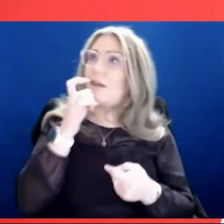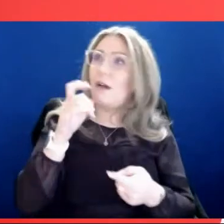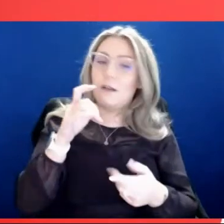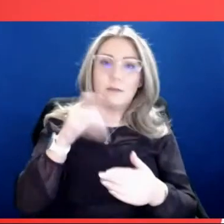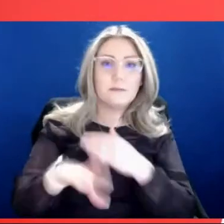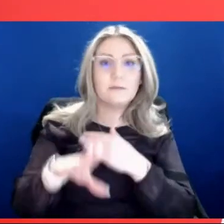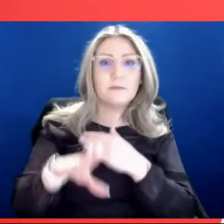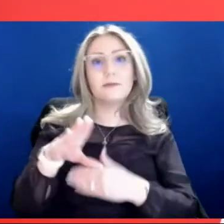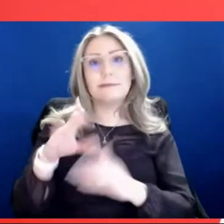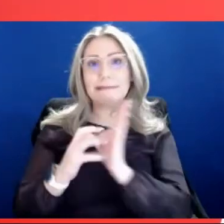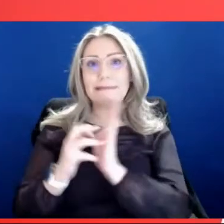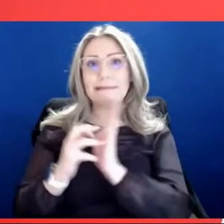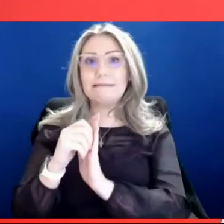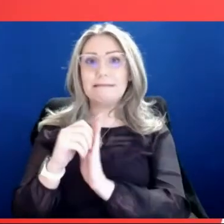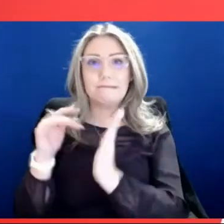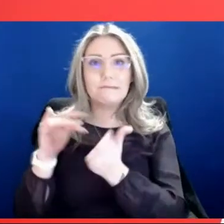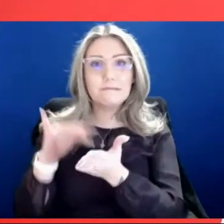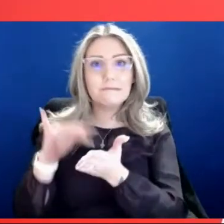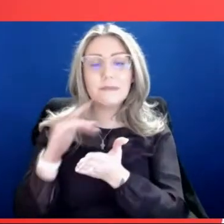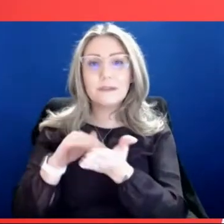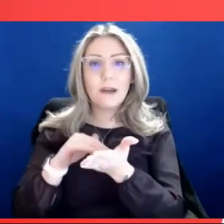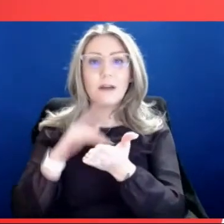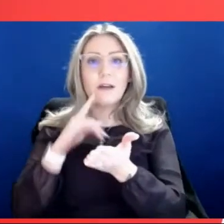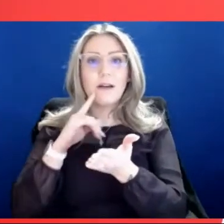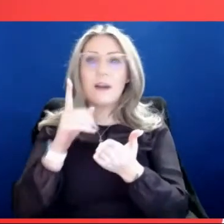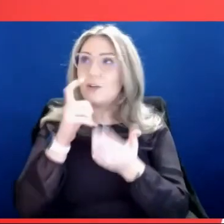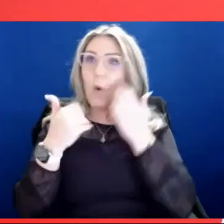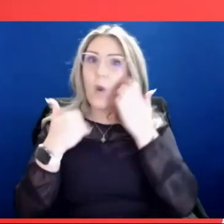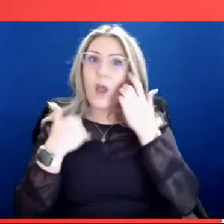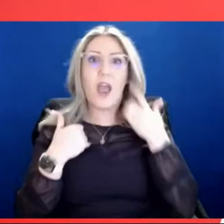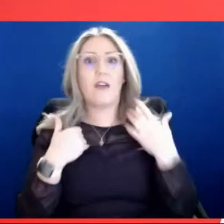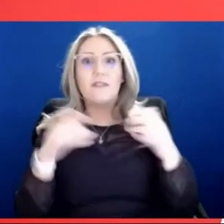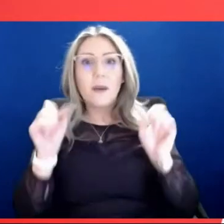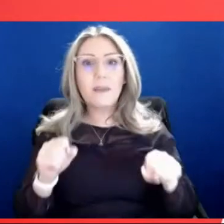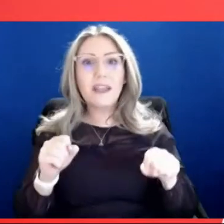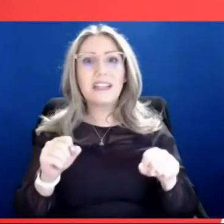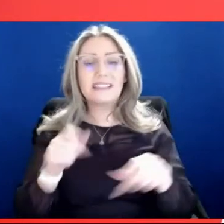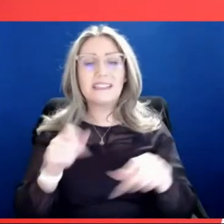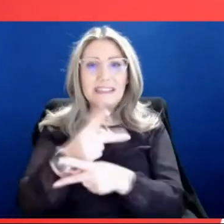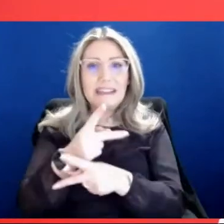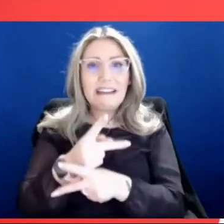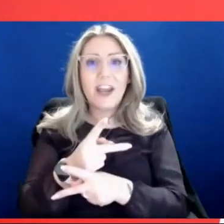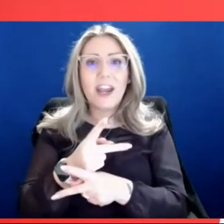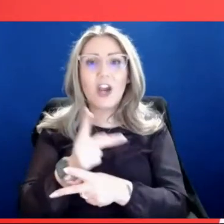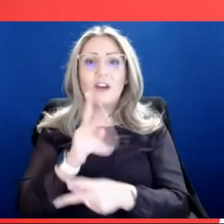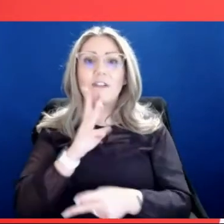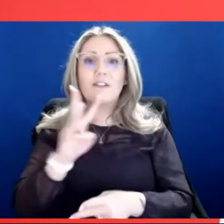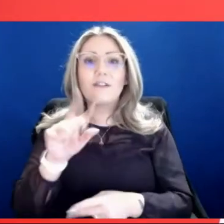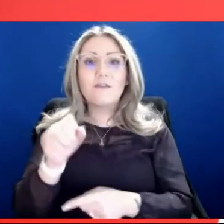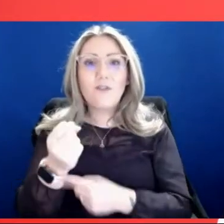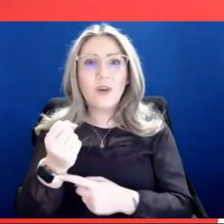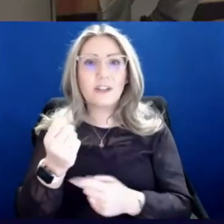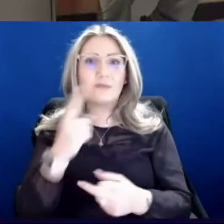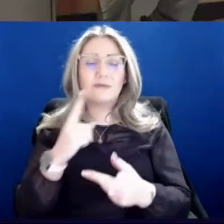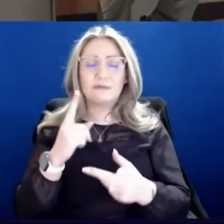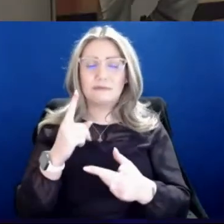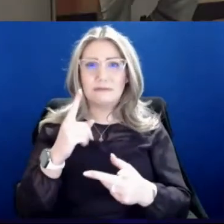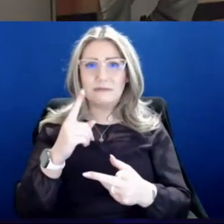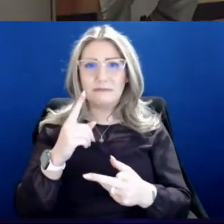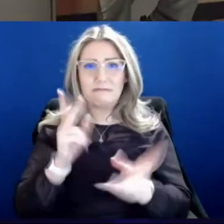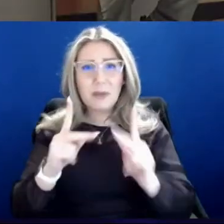not have the fortitude to take care of 40-year-old people with kids who I think are probably going to die of their cancer. Oh.